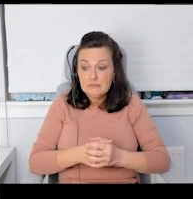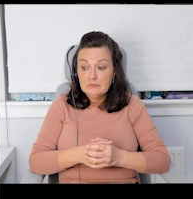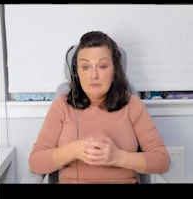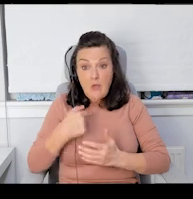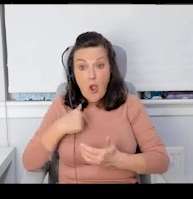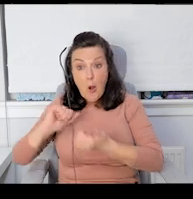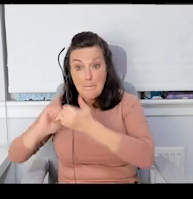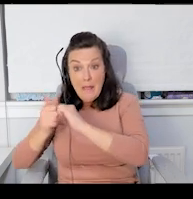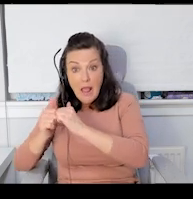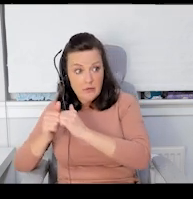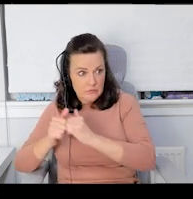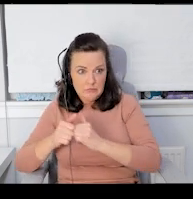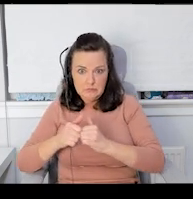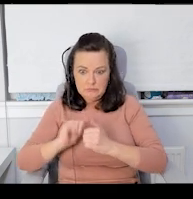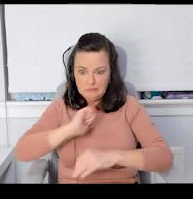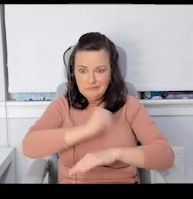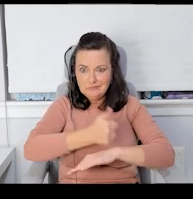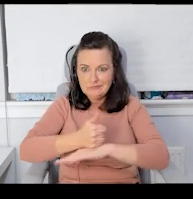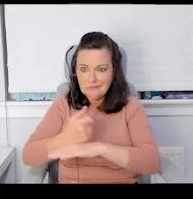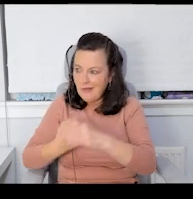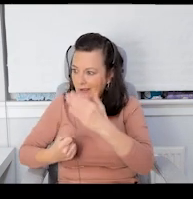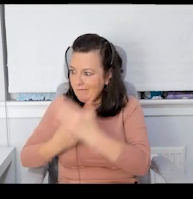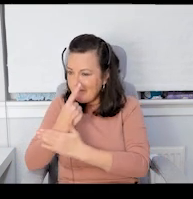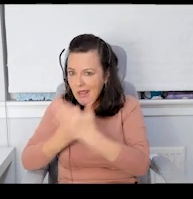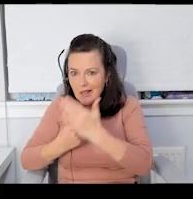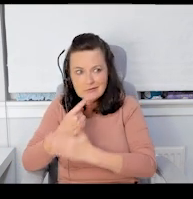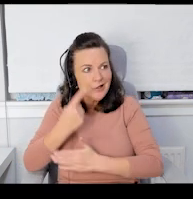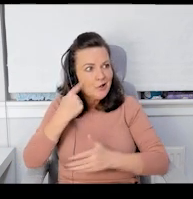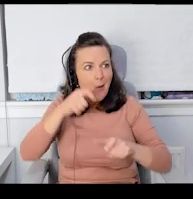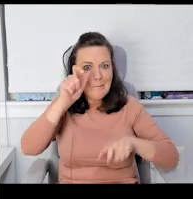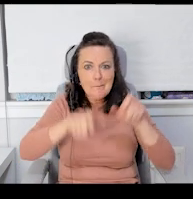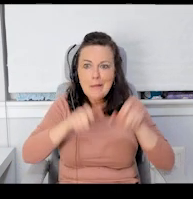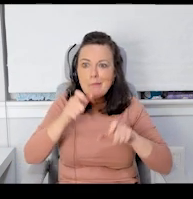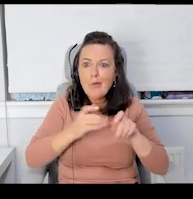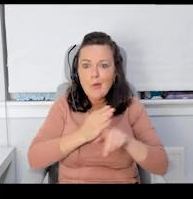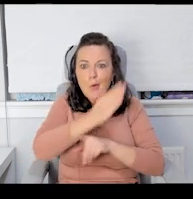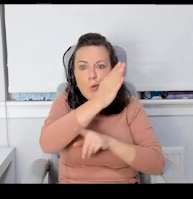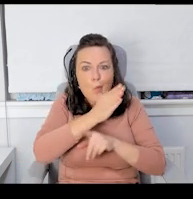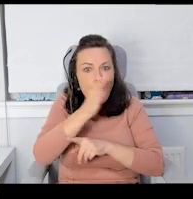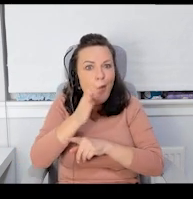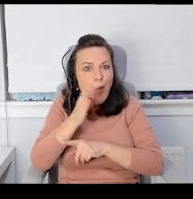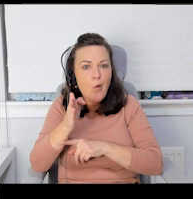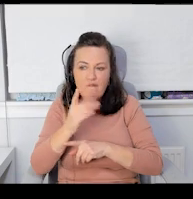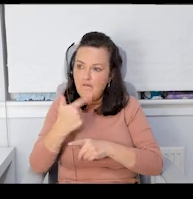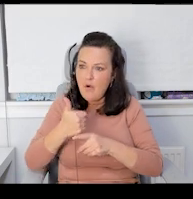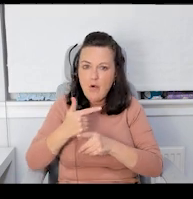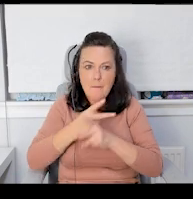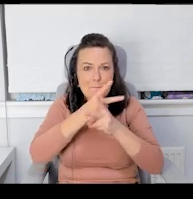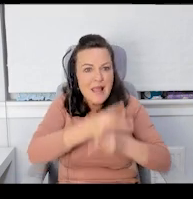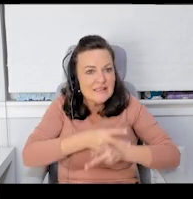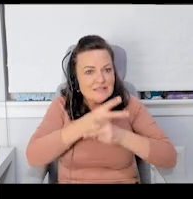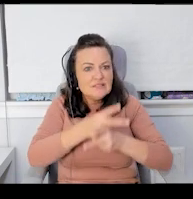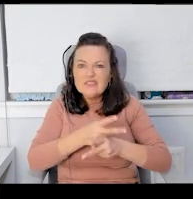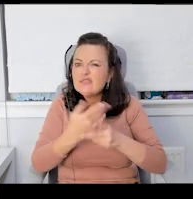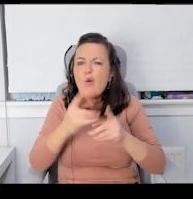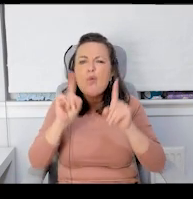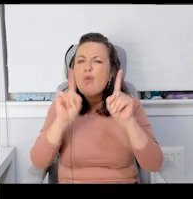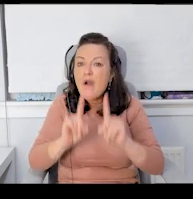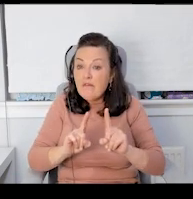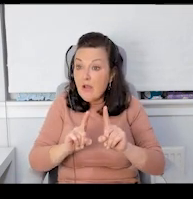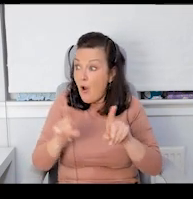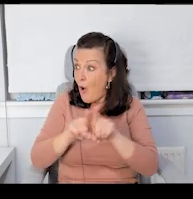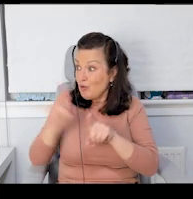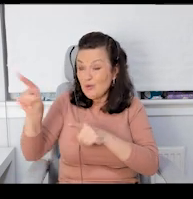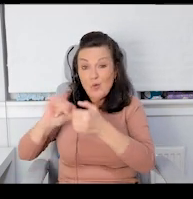they run events, and our young people go out to have opportunities to have mentorship. They go out to events that are run by our partners, and